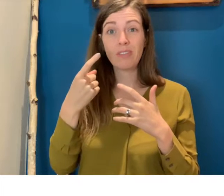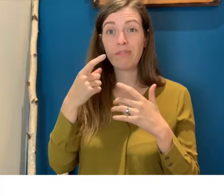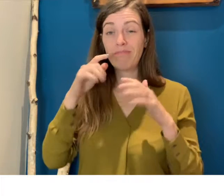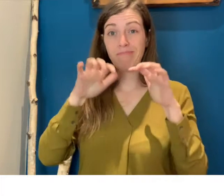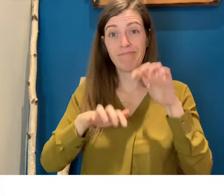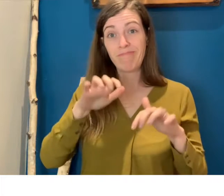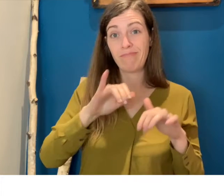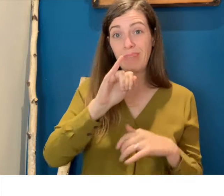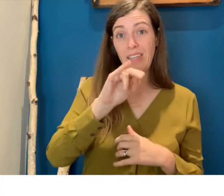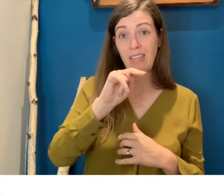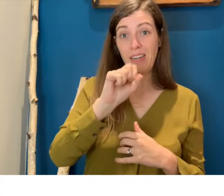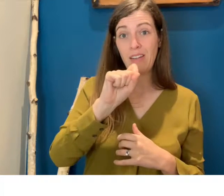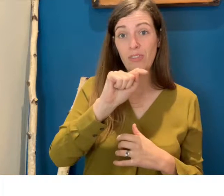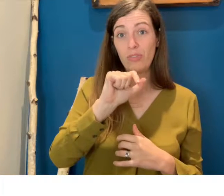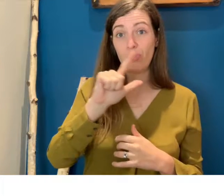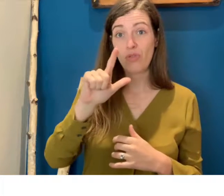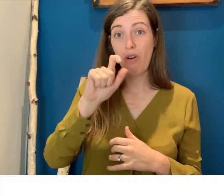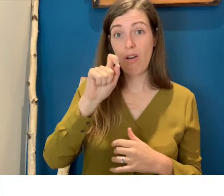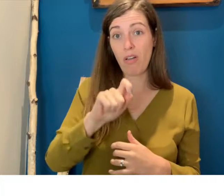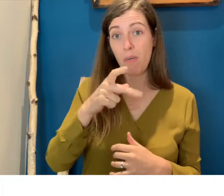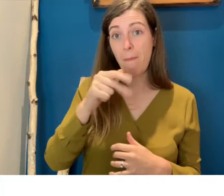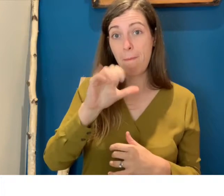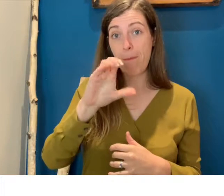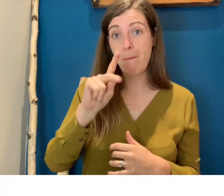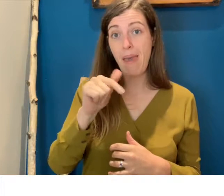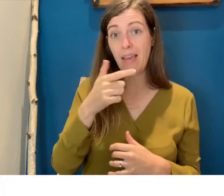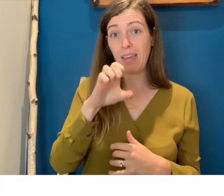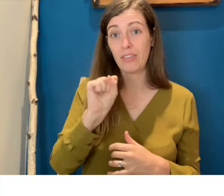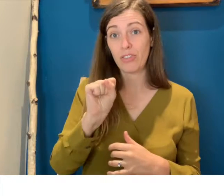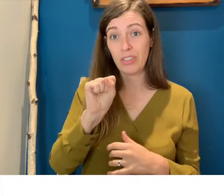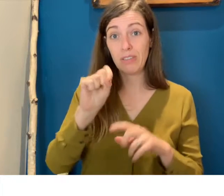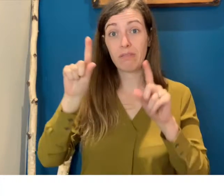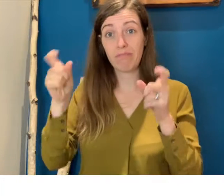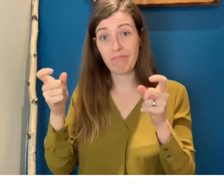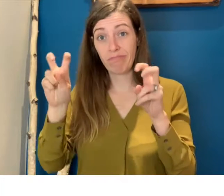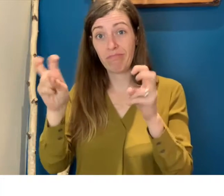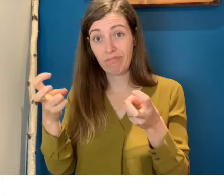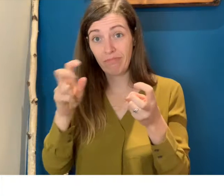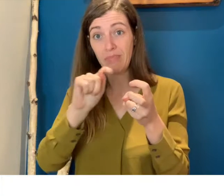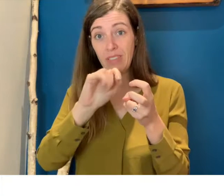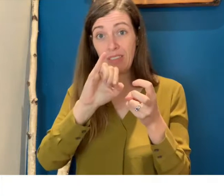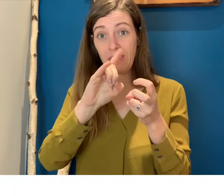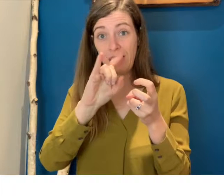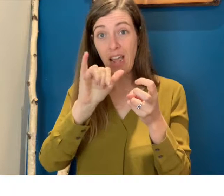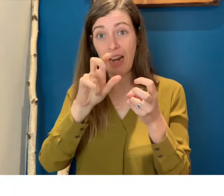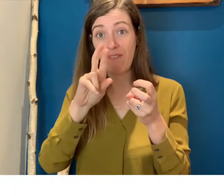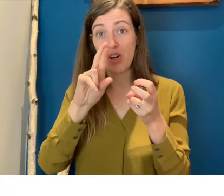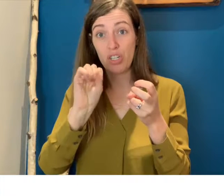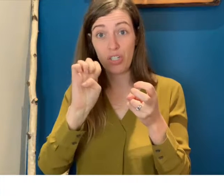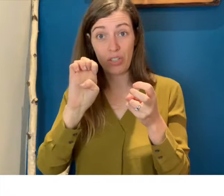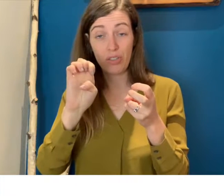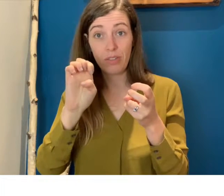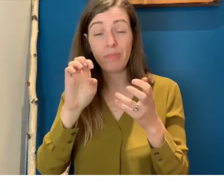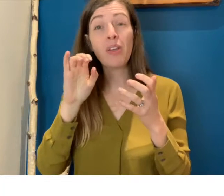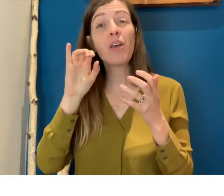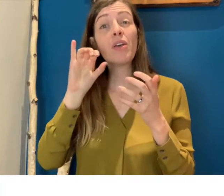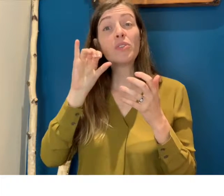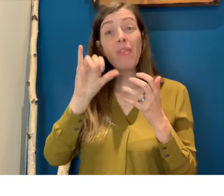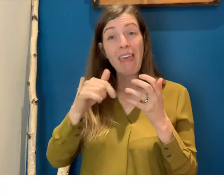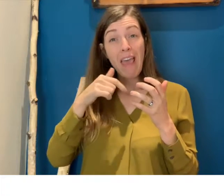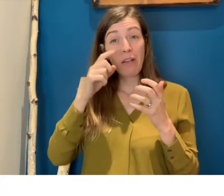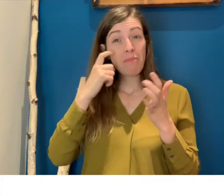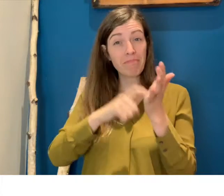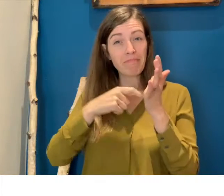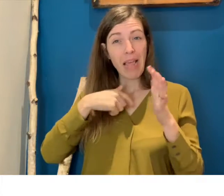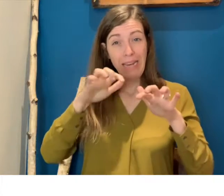So the first thing that you have to do when working with a package outside of base R is to install it. So you just write install packages